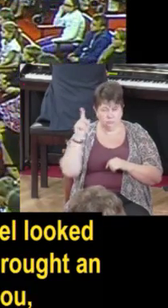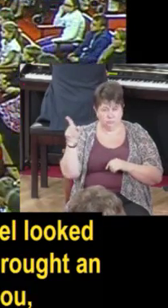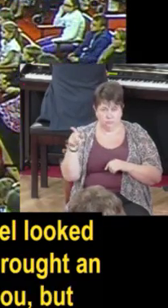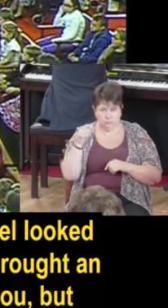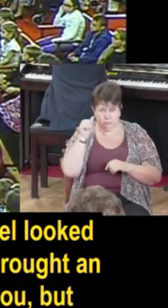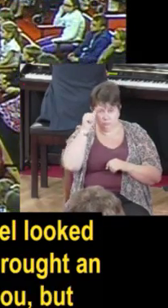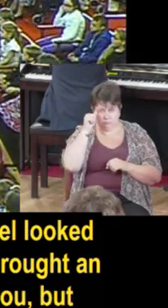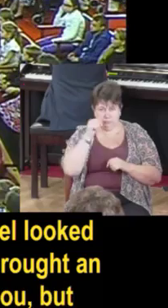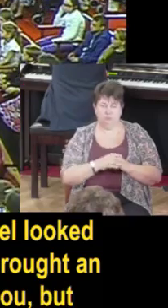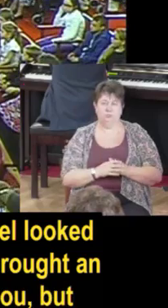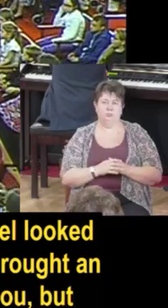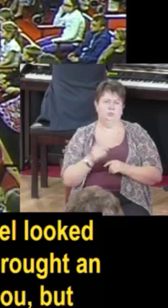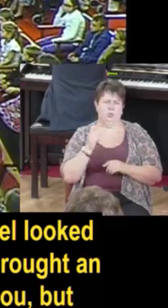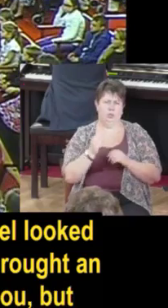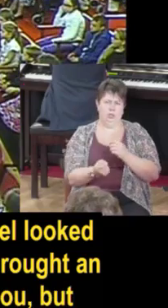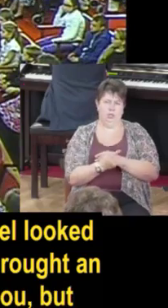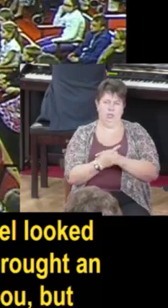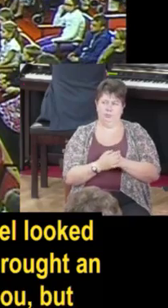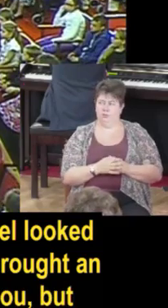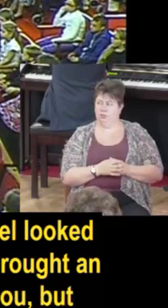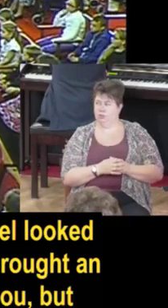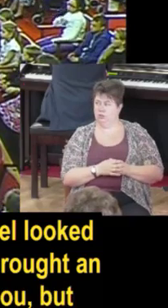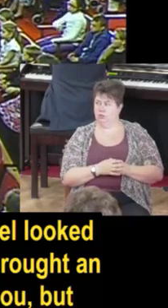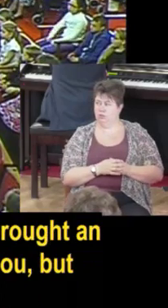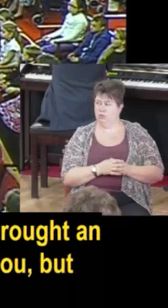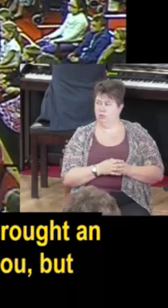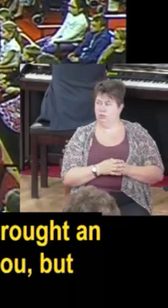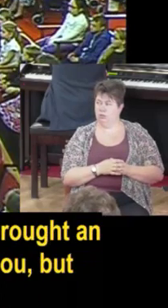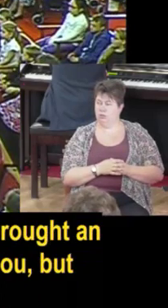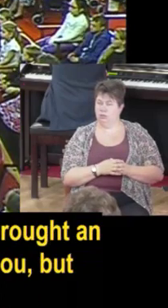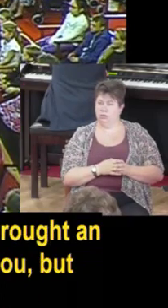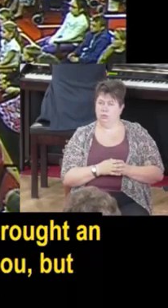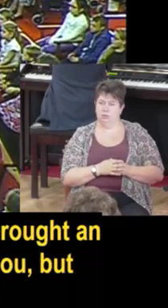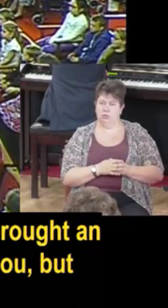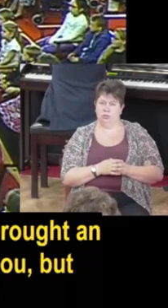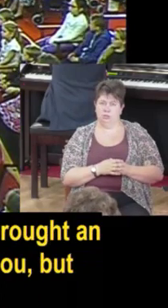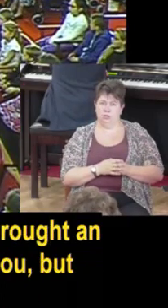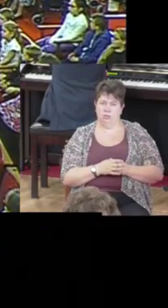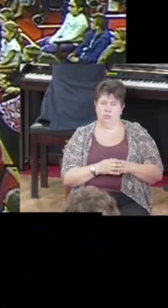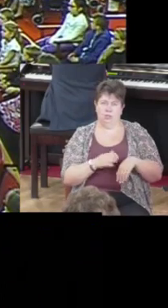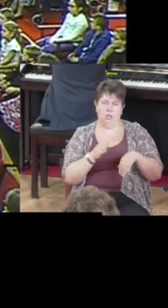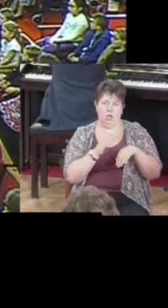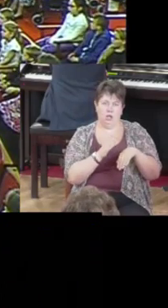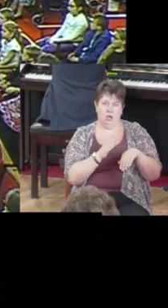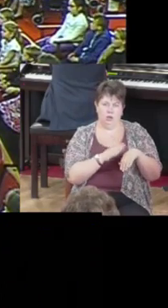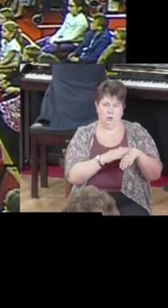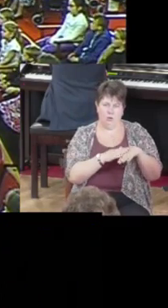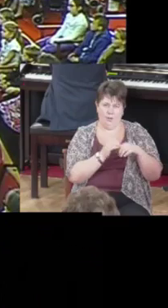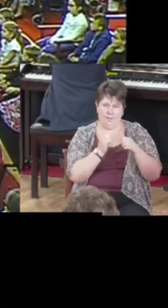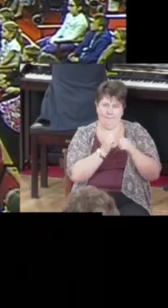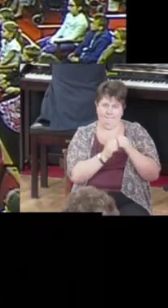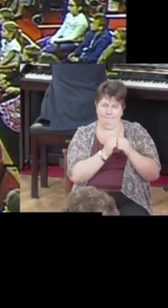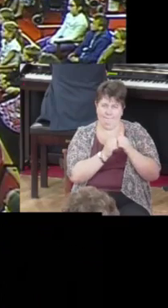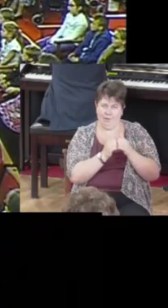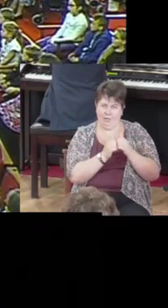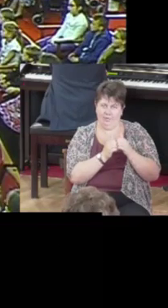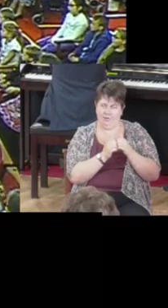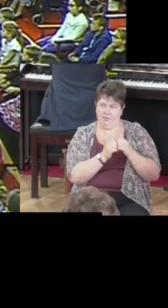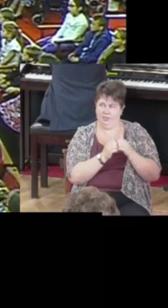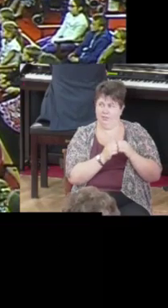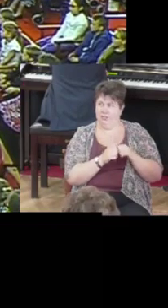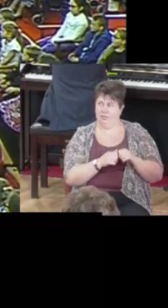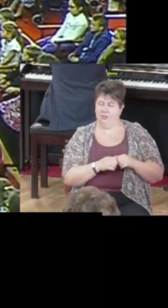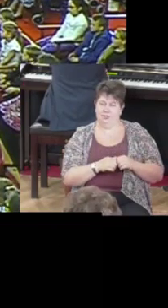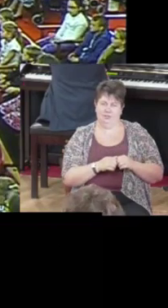happened that was really bad in this story, Adam? The naughty brother killed his other brother. Well done, Adam.